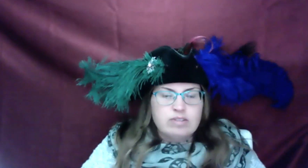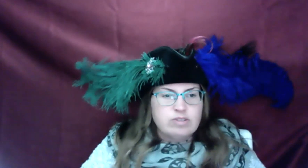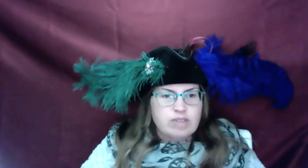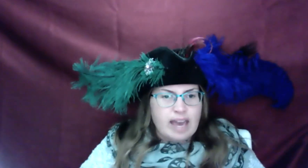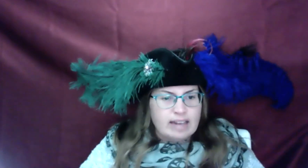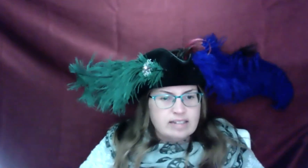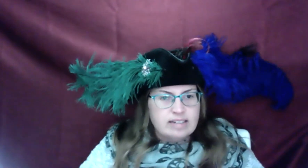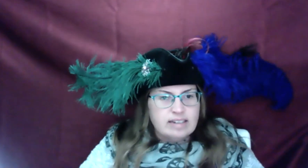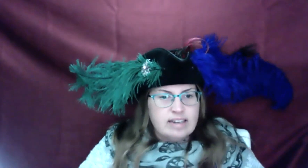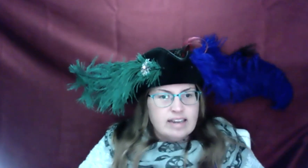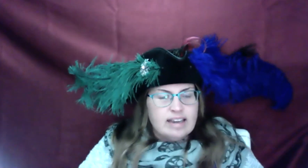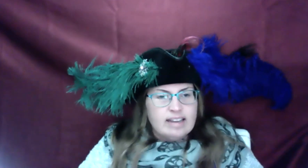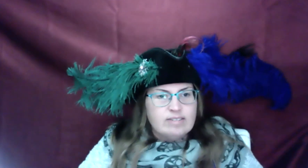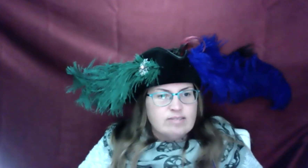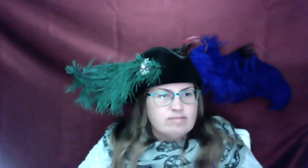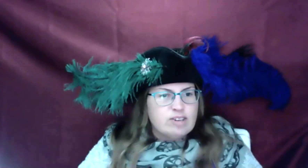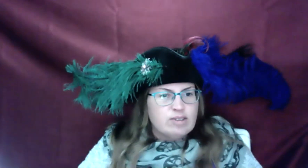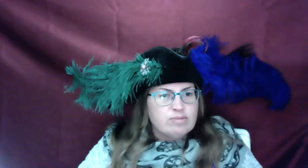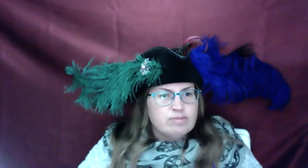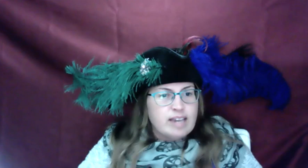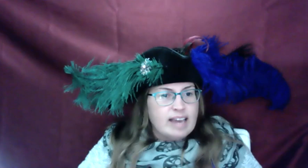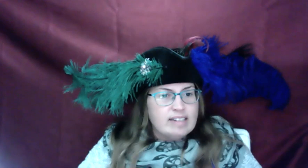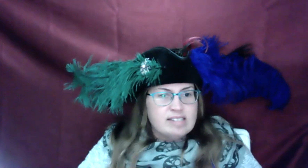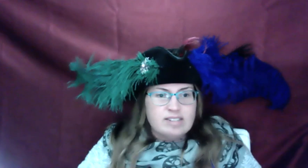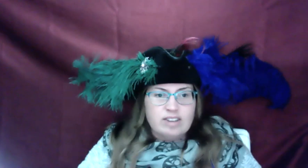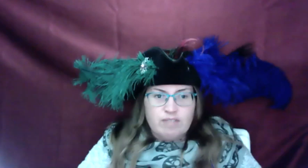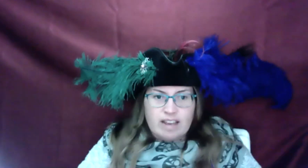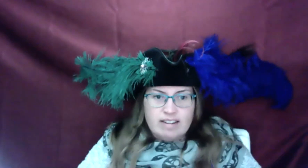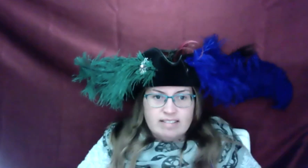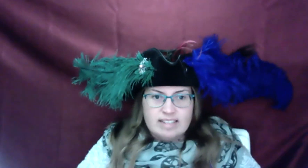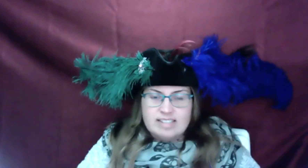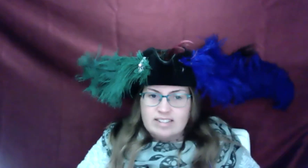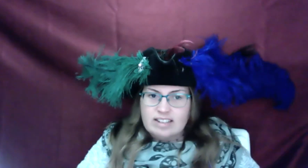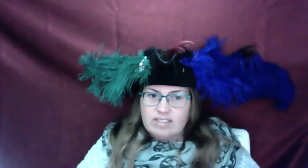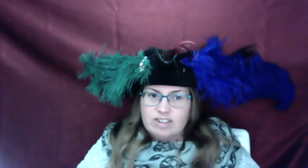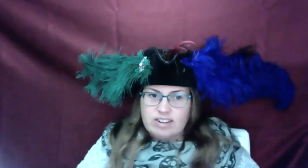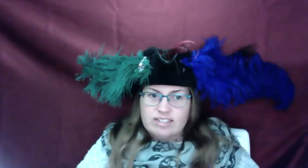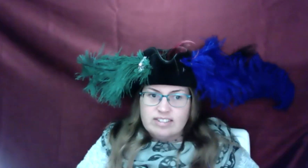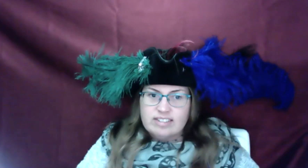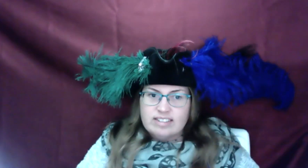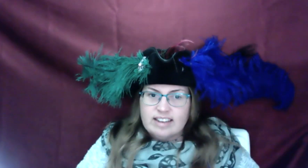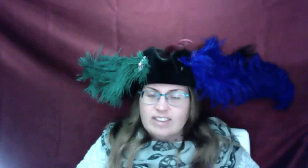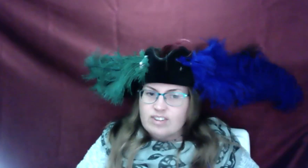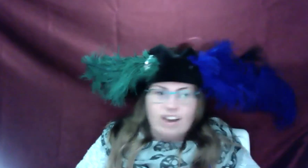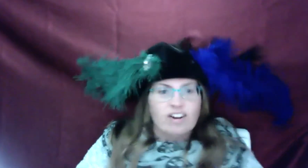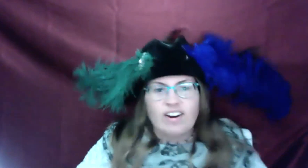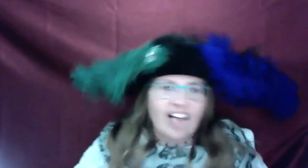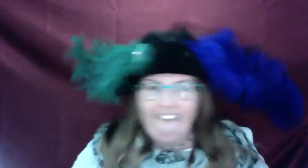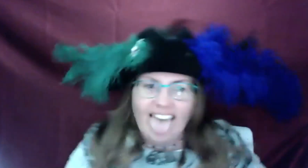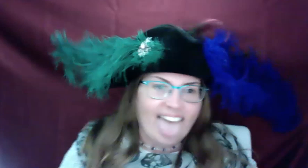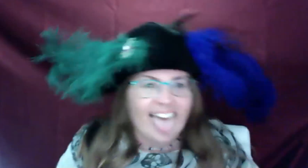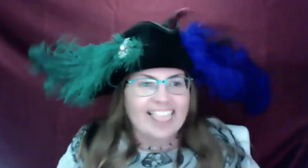with, do that. And cats still get fed, they still get loved on, and they're not